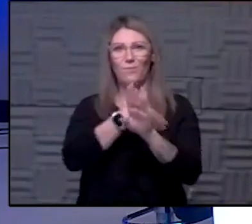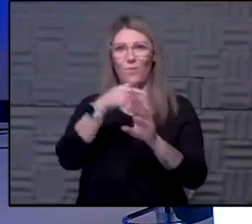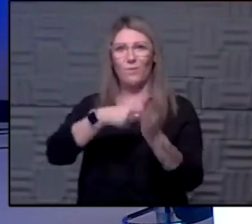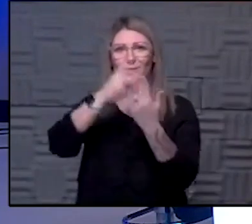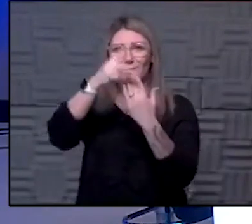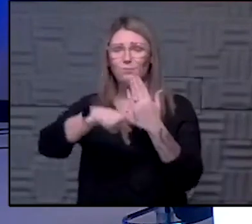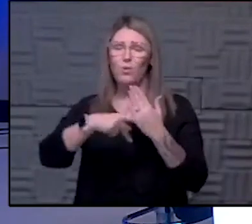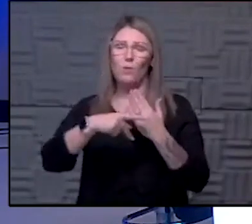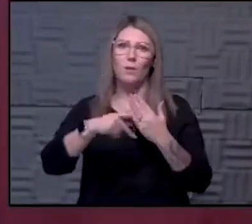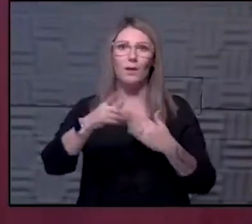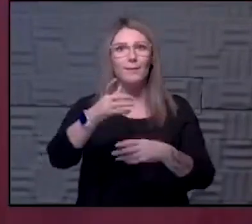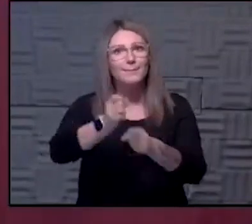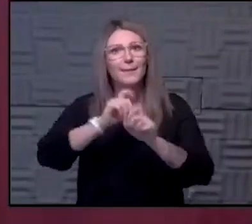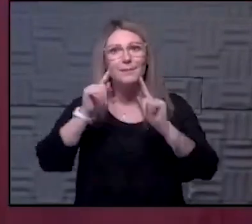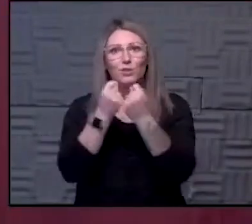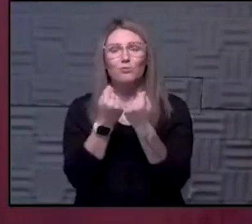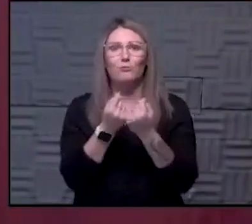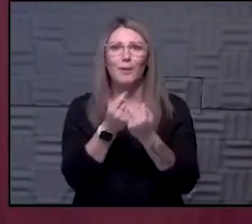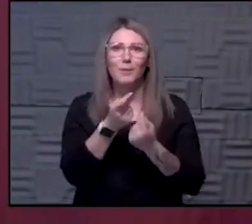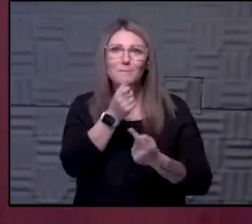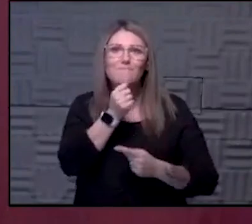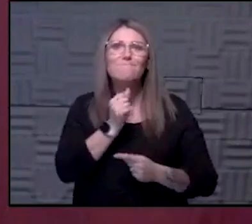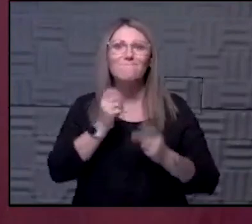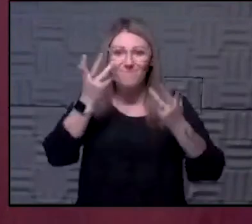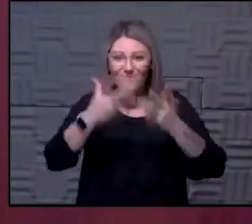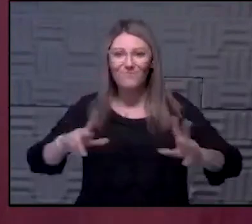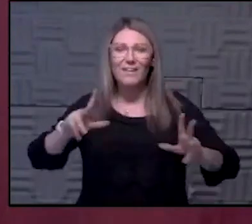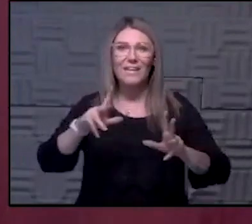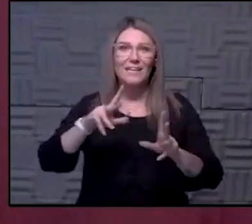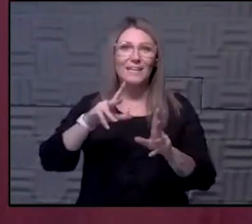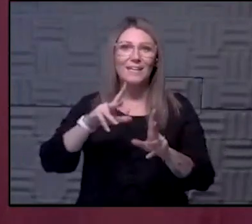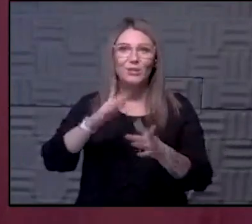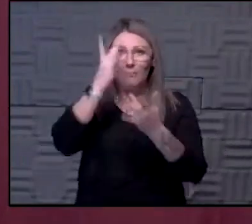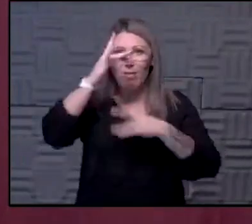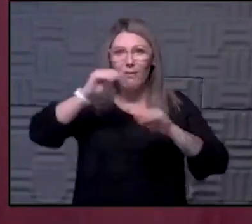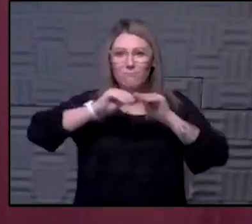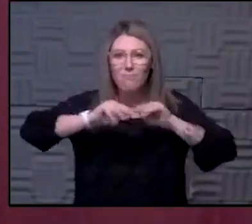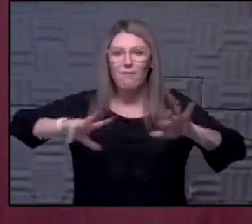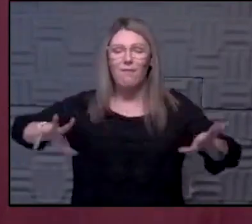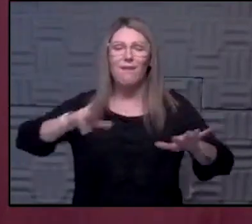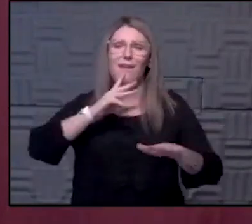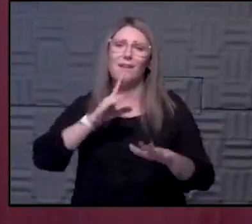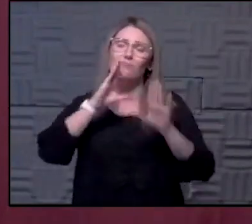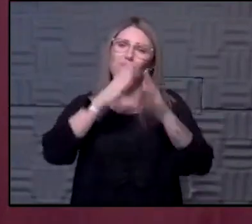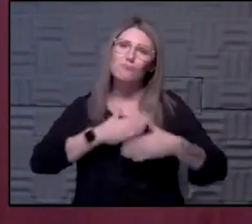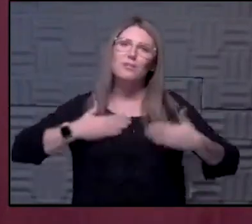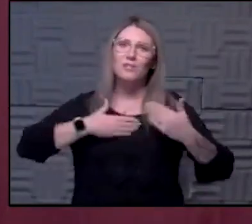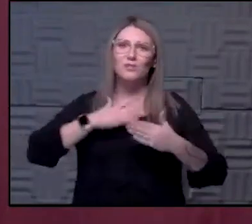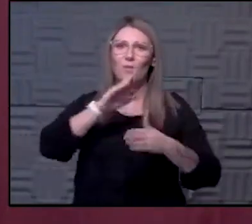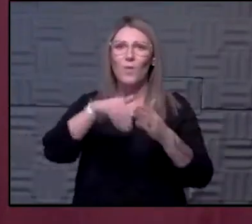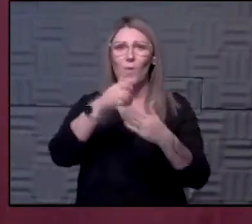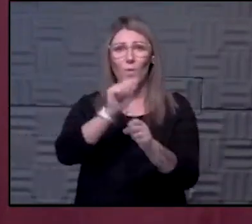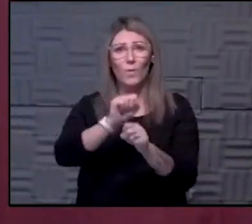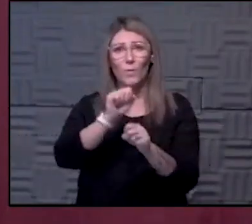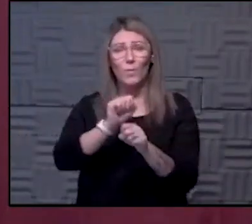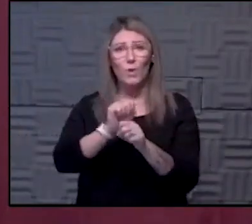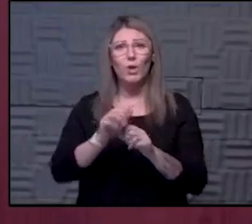takes a team to get us through the pandemic. We appreciate the participation of you guys and the great work that each of you have done.